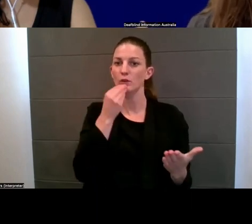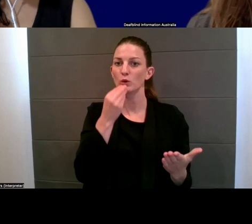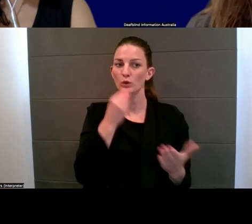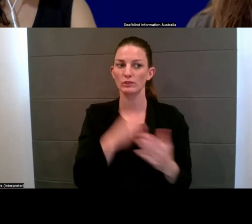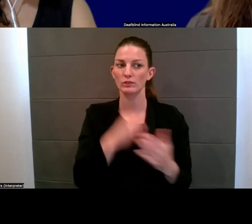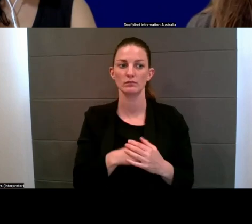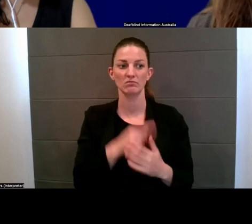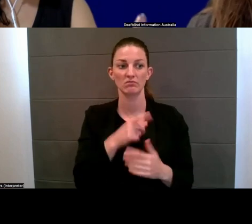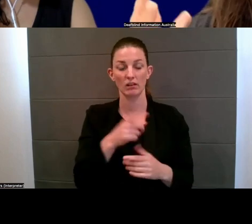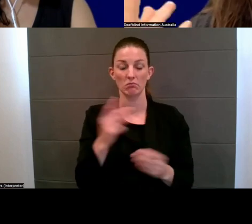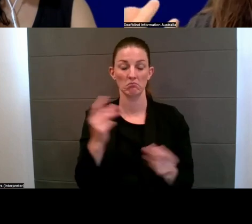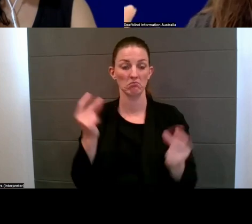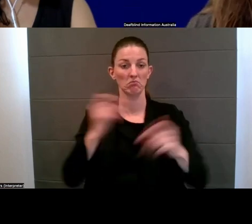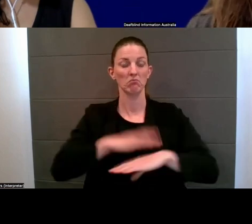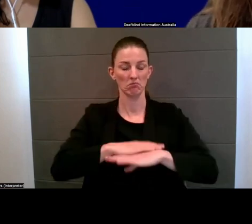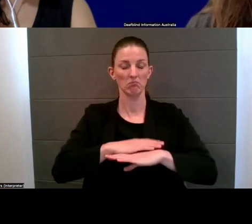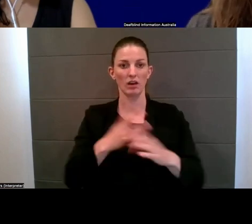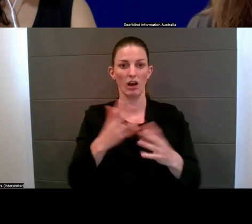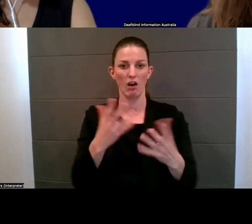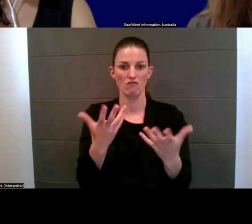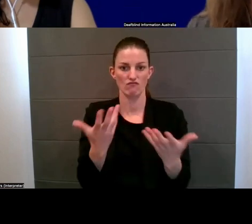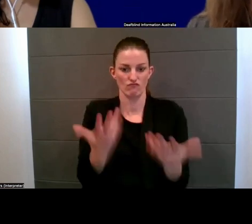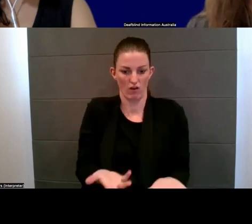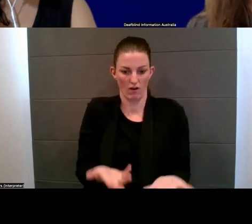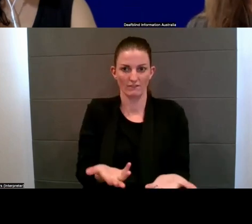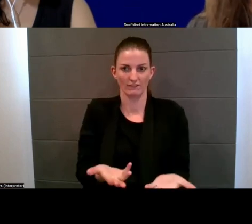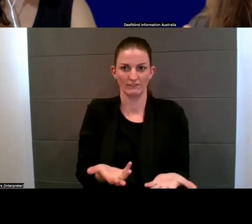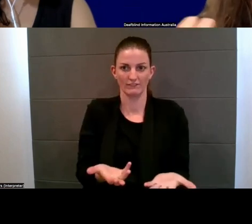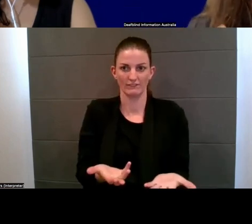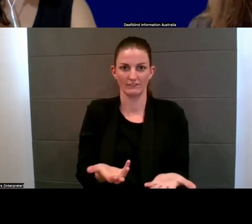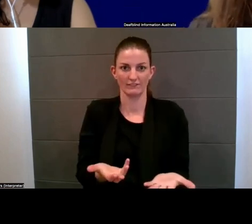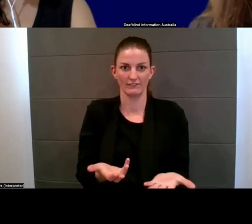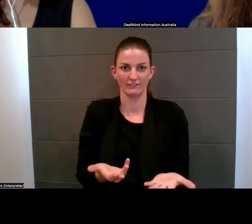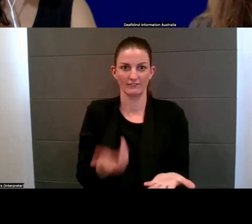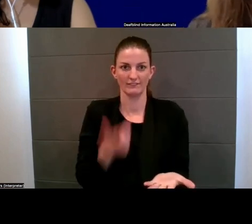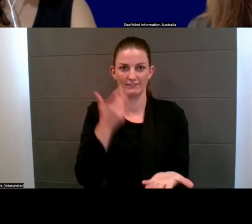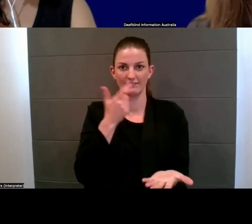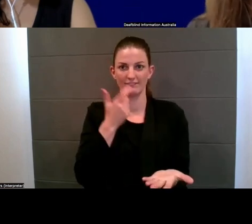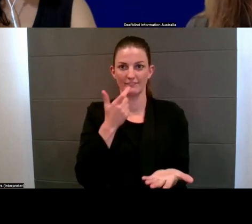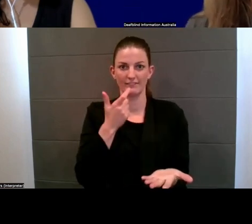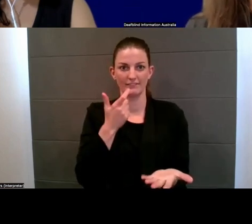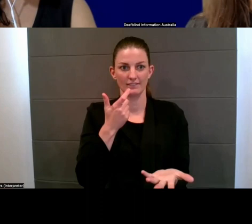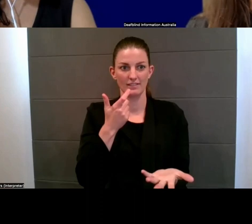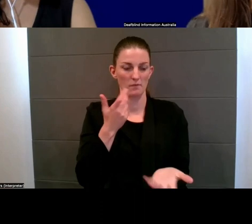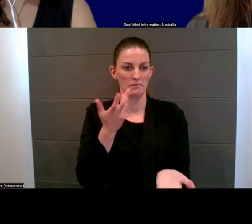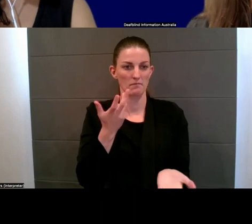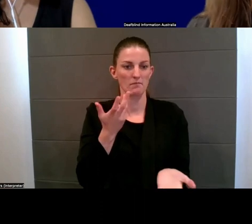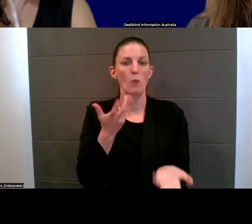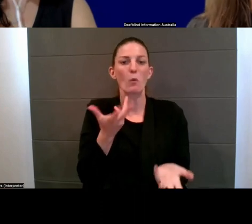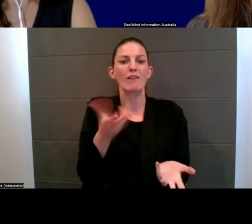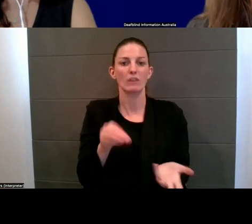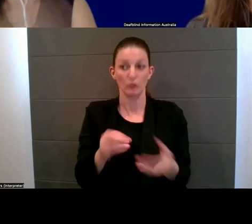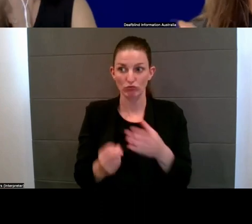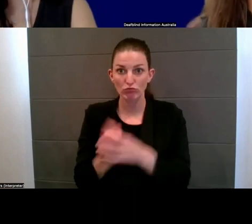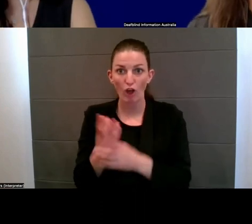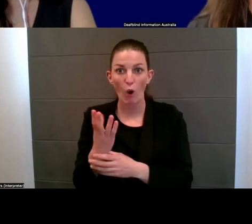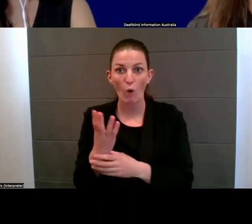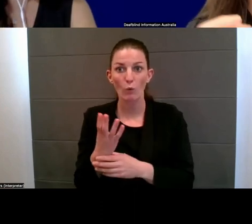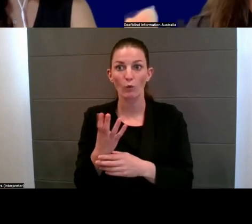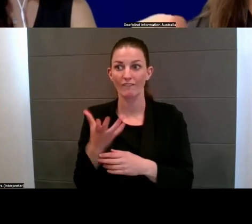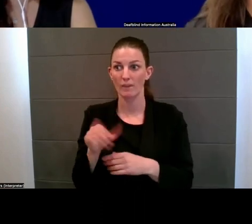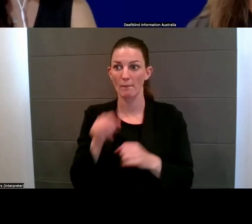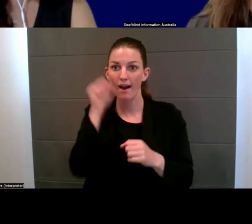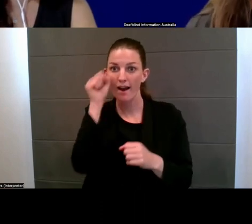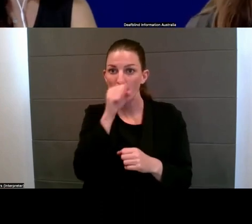that appears out of the air and lands in their mouth often, particularly if they don't have the